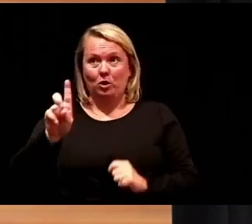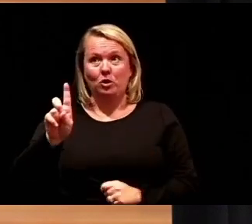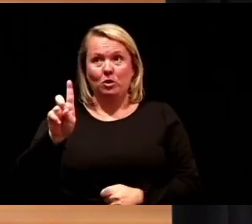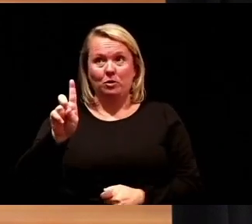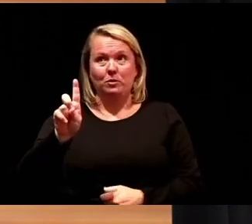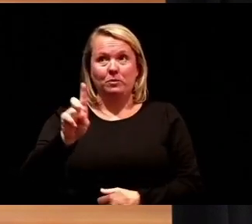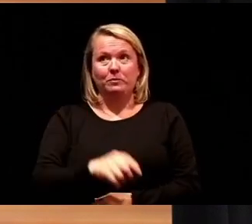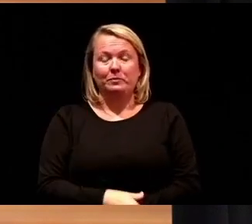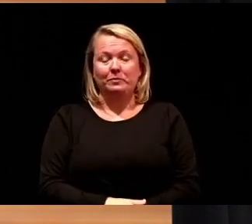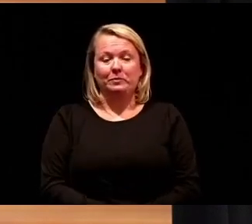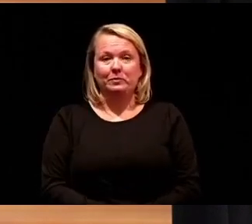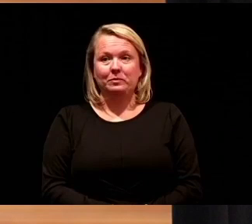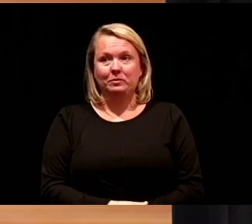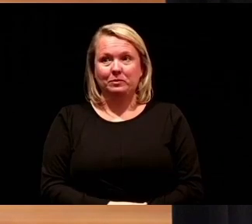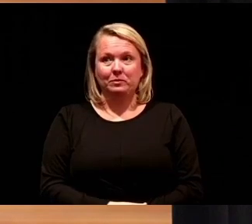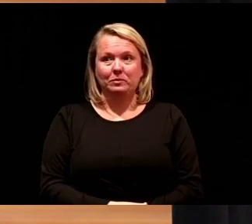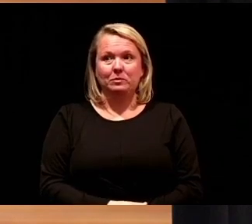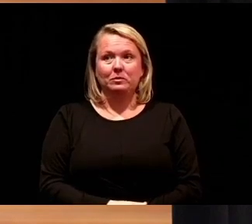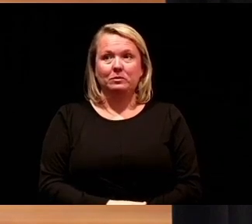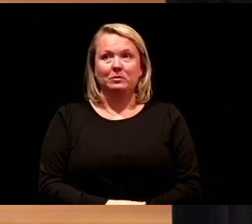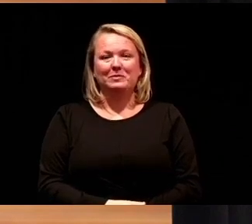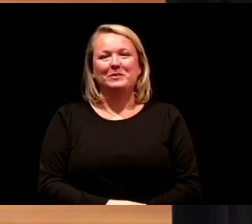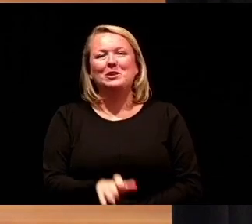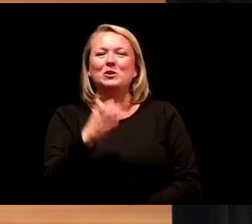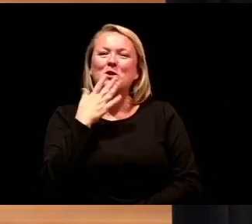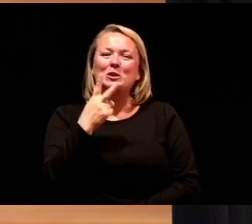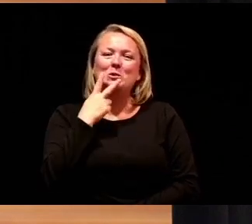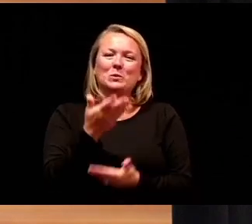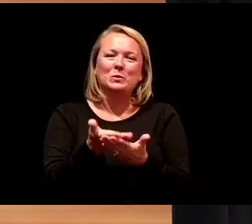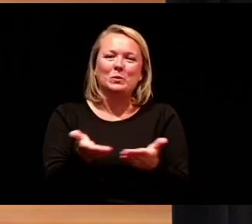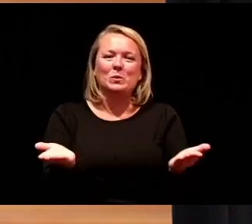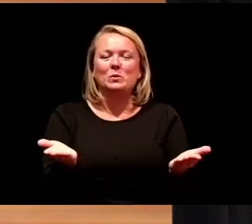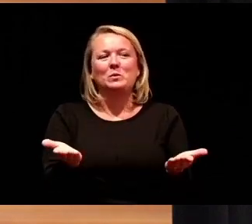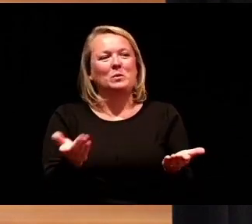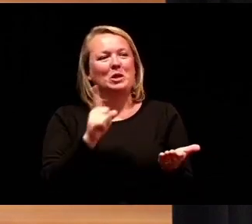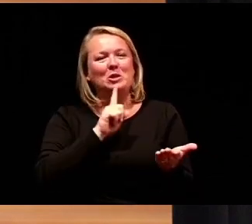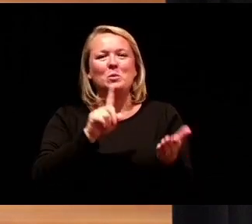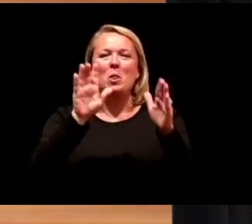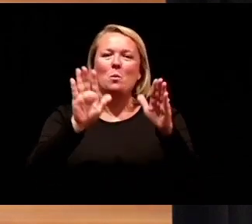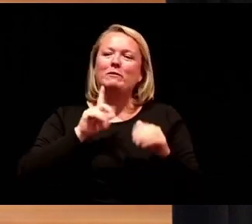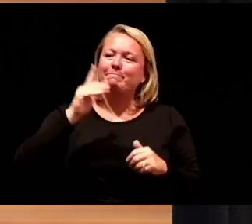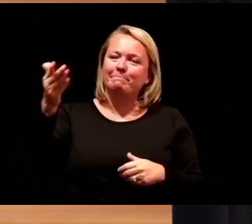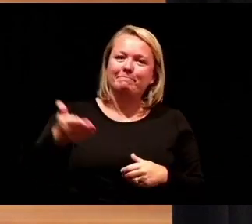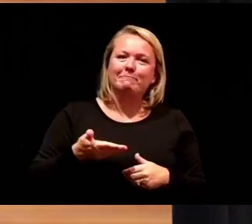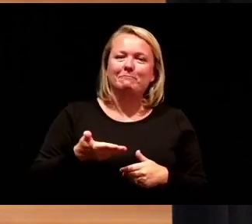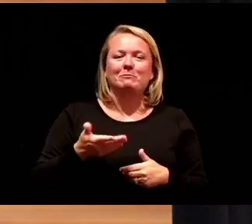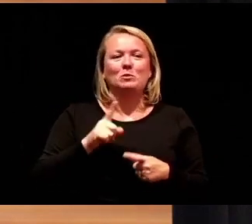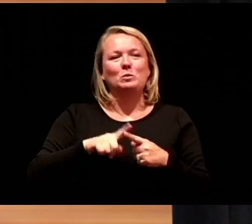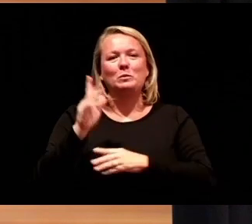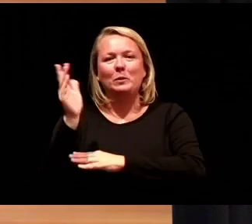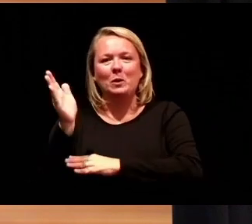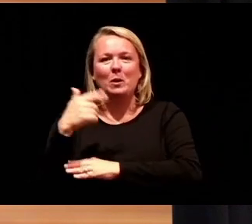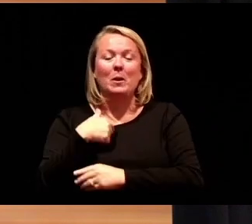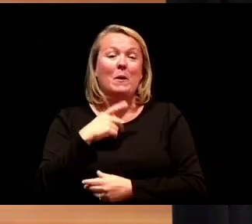ultimately be able to rent or not be able to rent in those percentages, that will give rise to liability. On the last thing